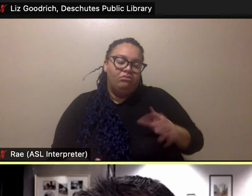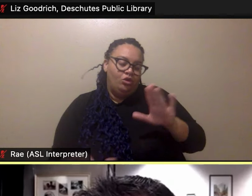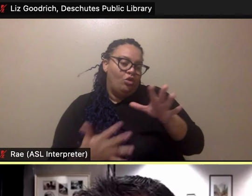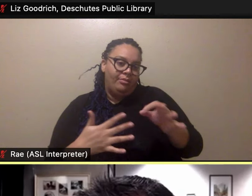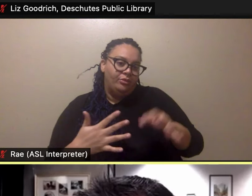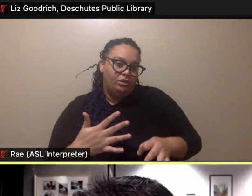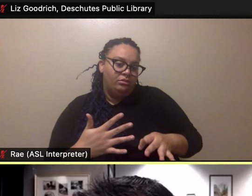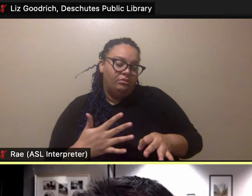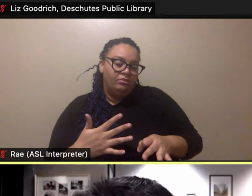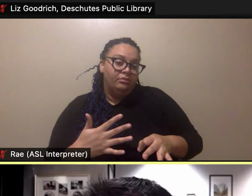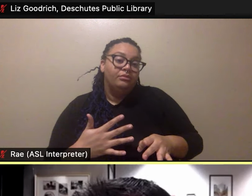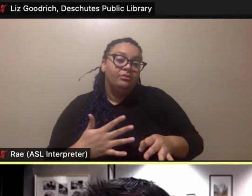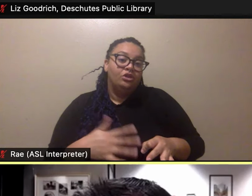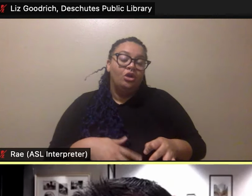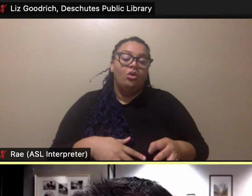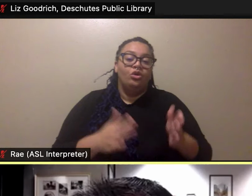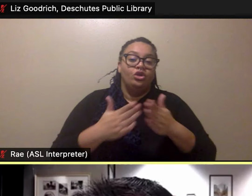the pay